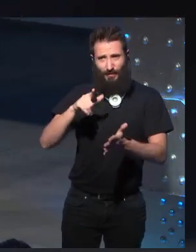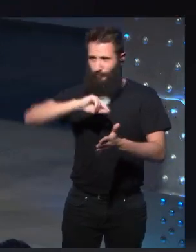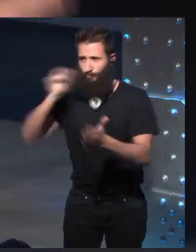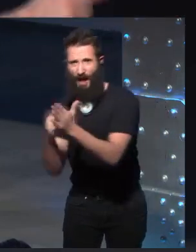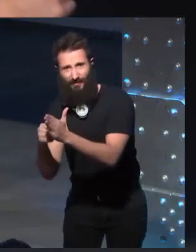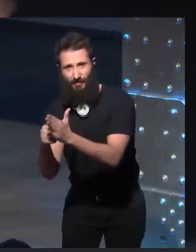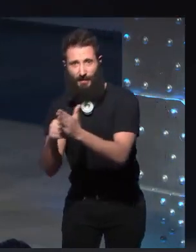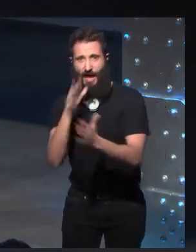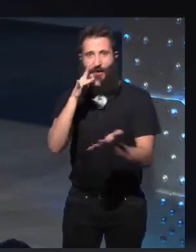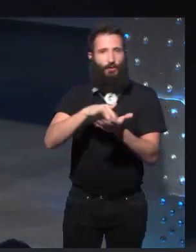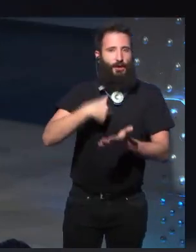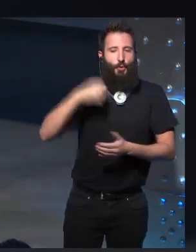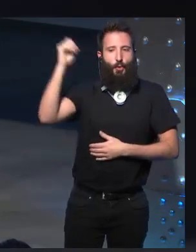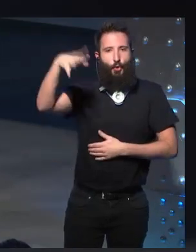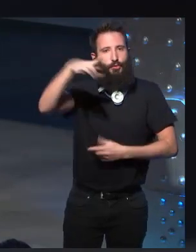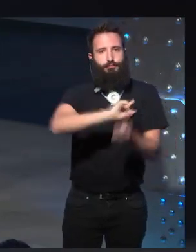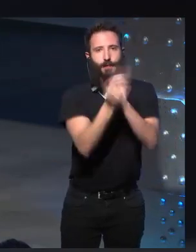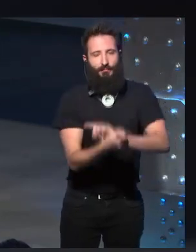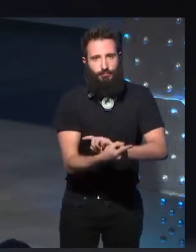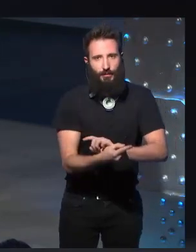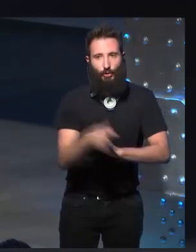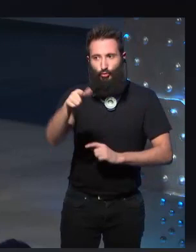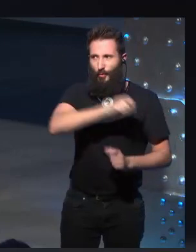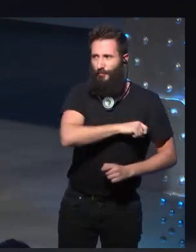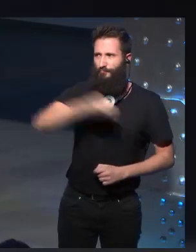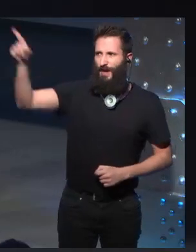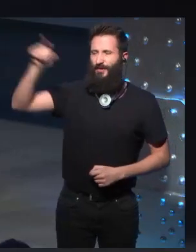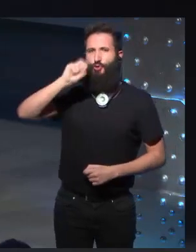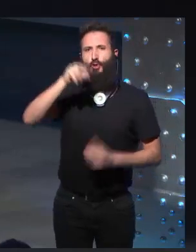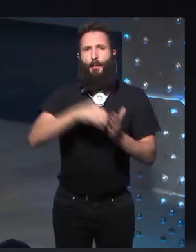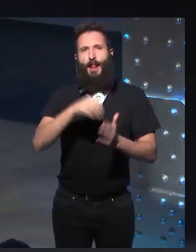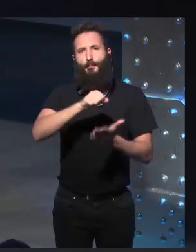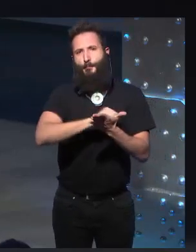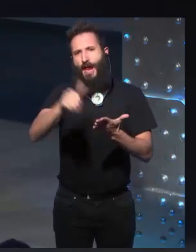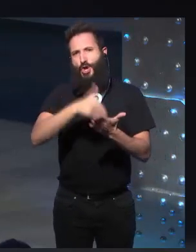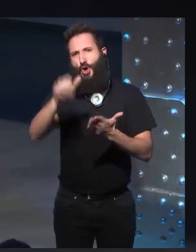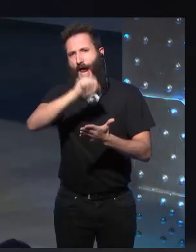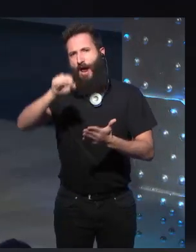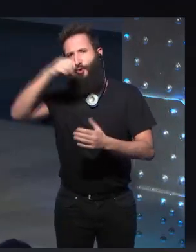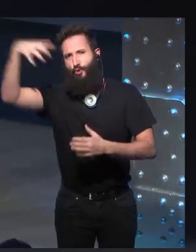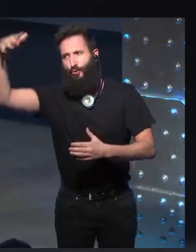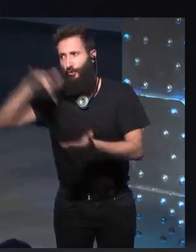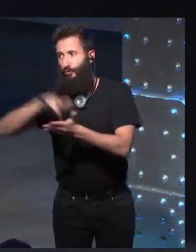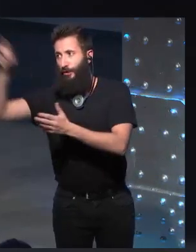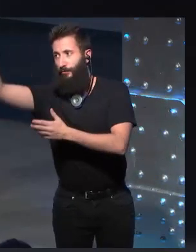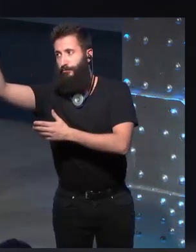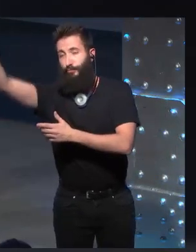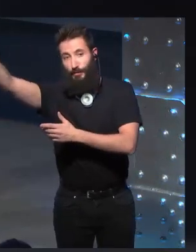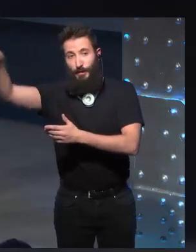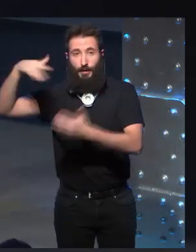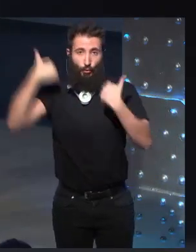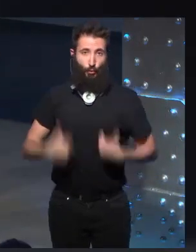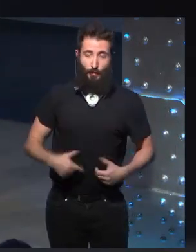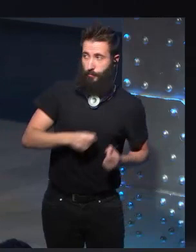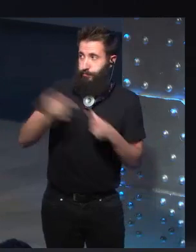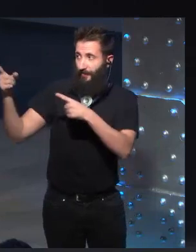you into light. You fly for 12 billion years in space, get back in your body on the other side. For you,